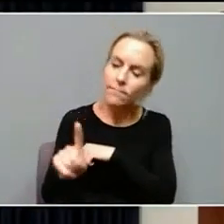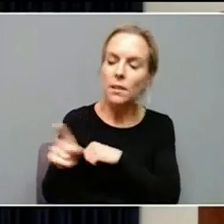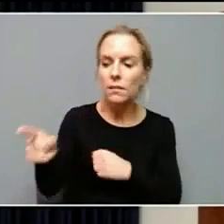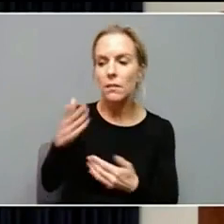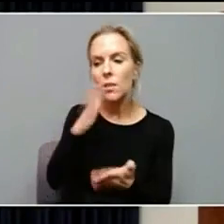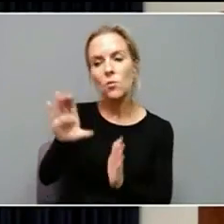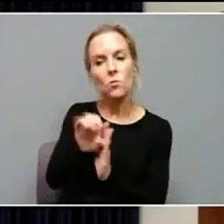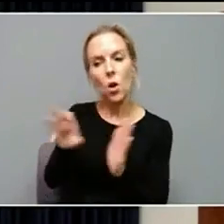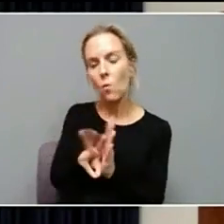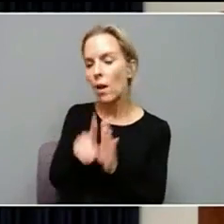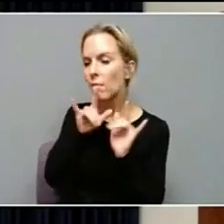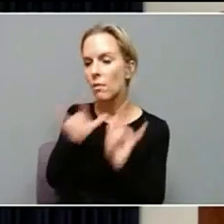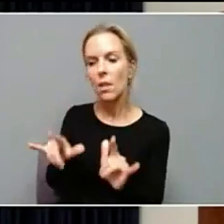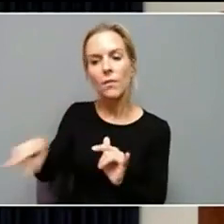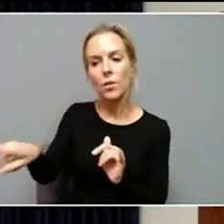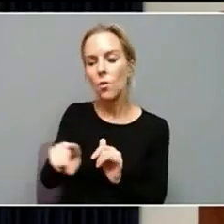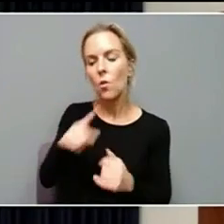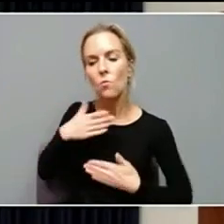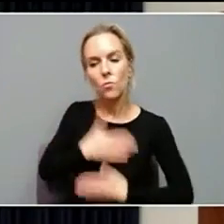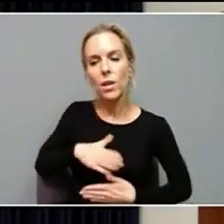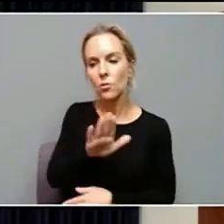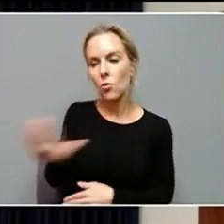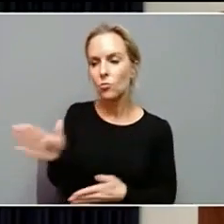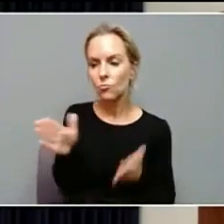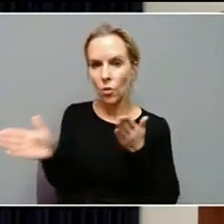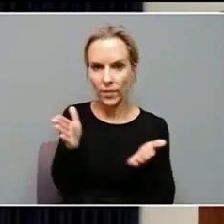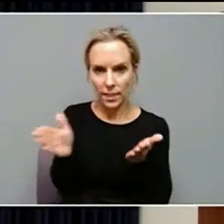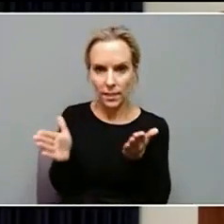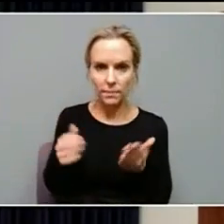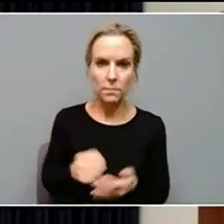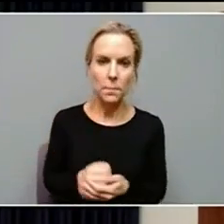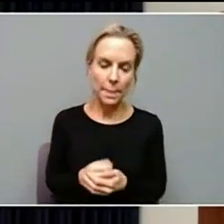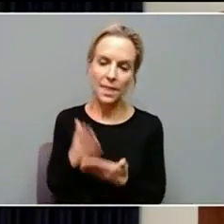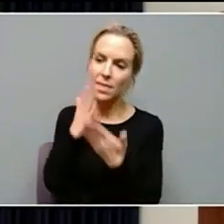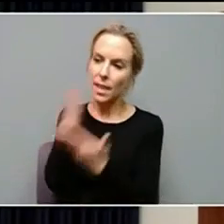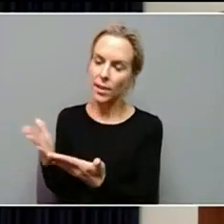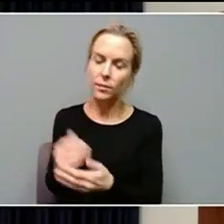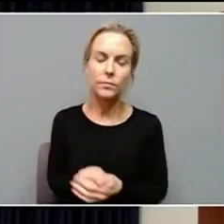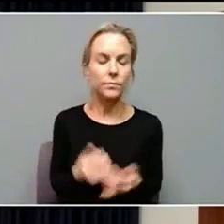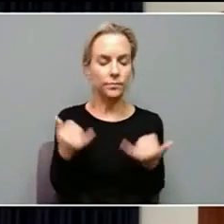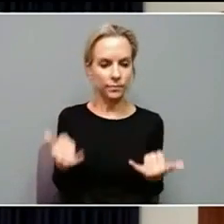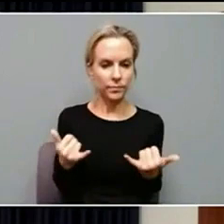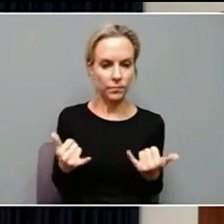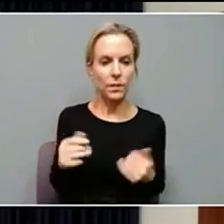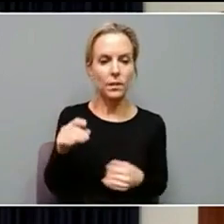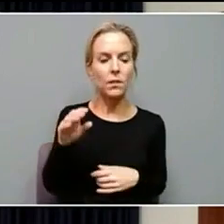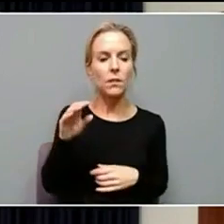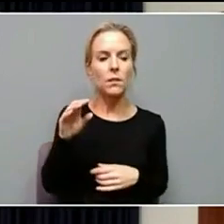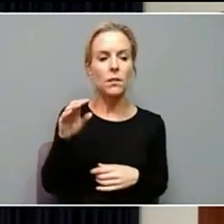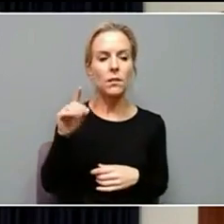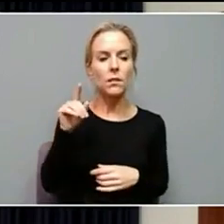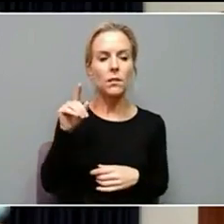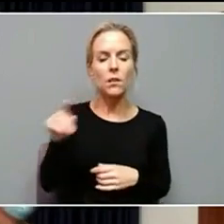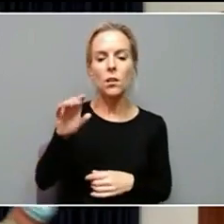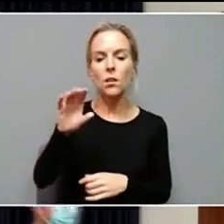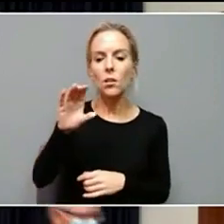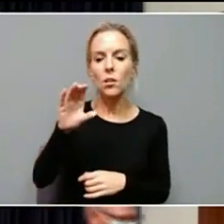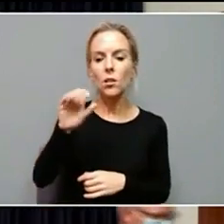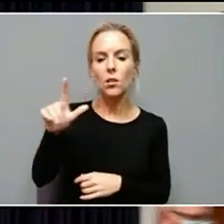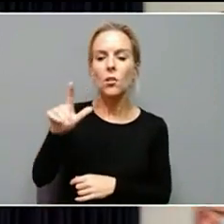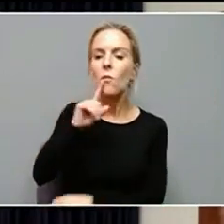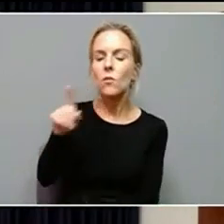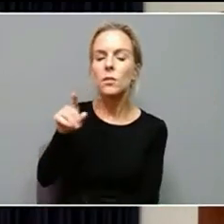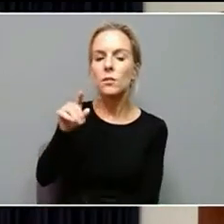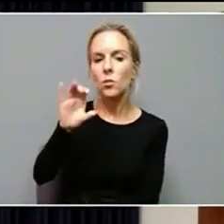you and appreciates your service. Thank you. At this time, Colonel Chris Howell will fill us in on how they plan to support the